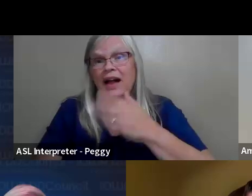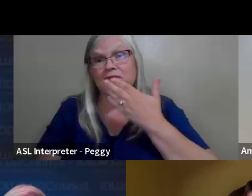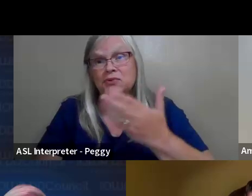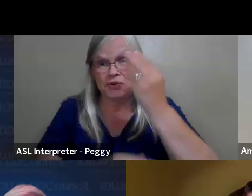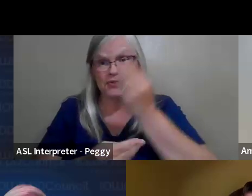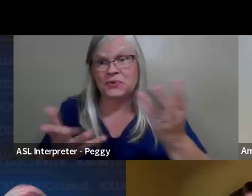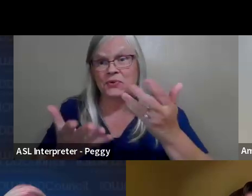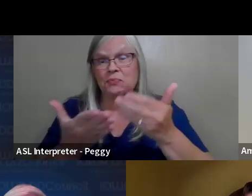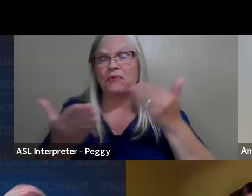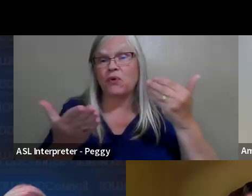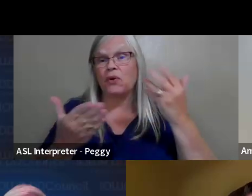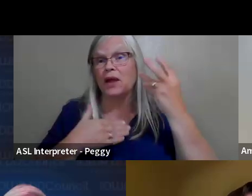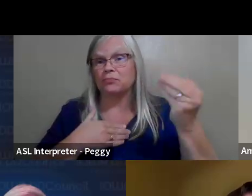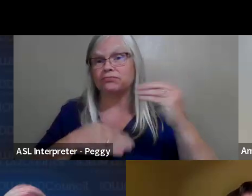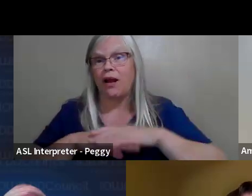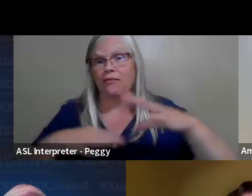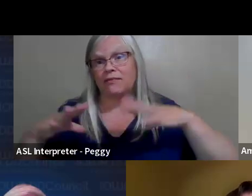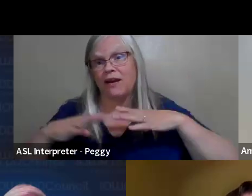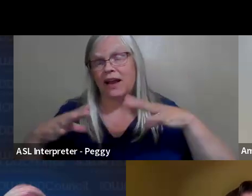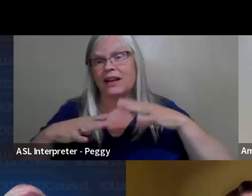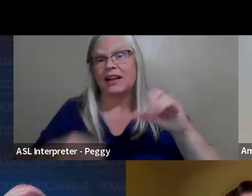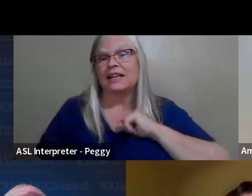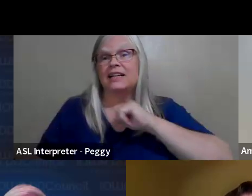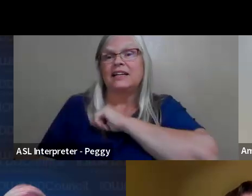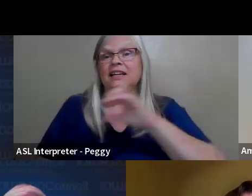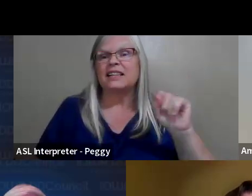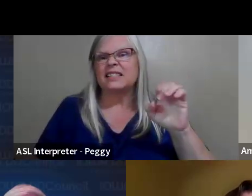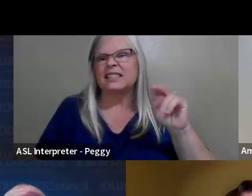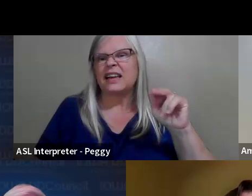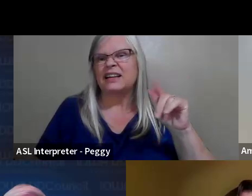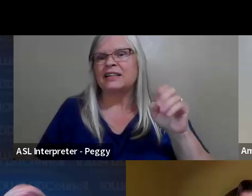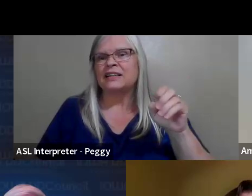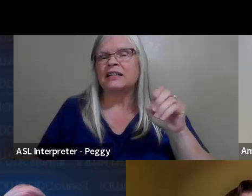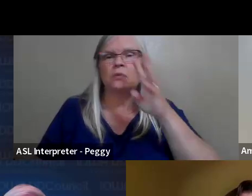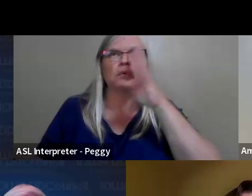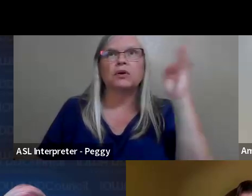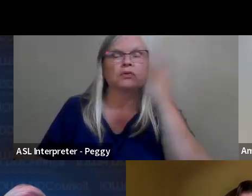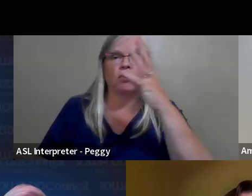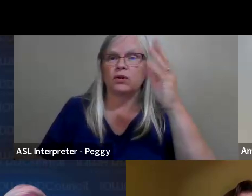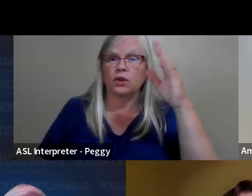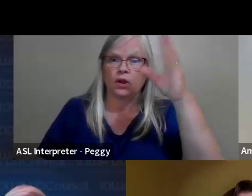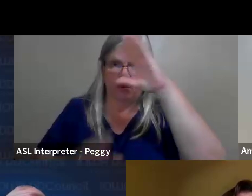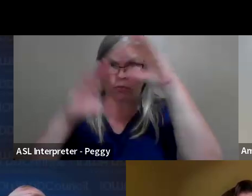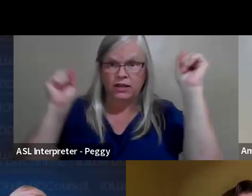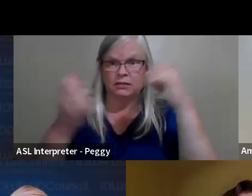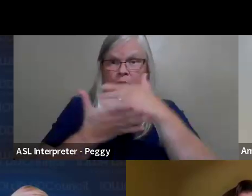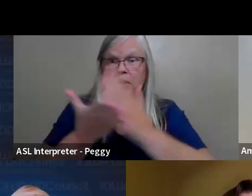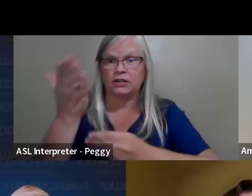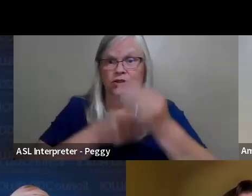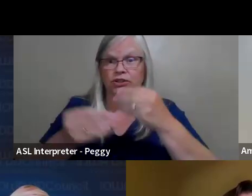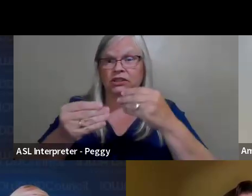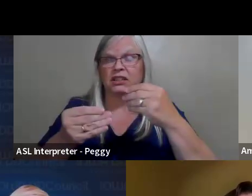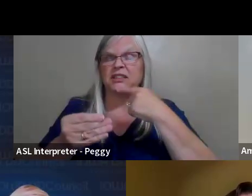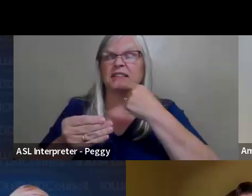news. Before they went out on vacation, the Senate decided that it would ignore the president's budget, which called for over